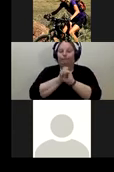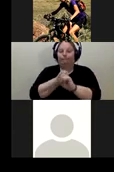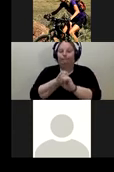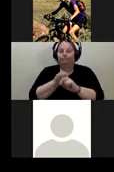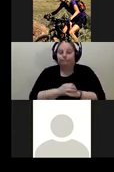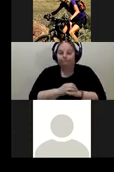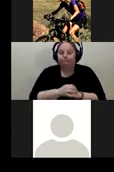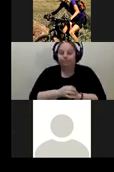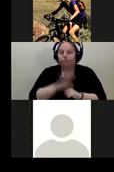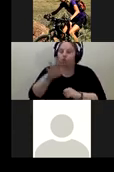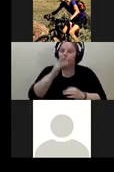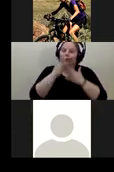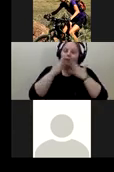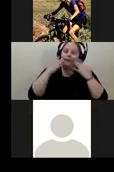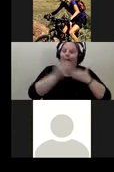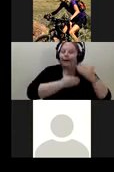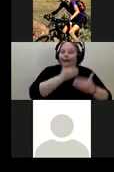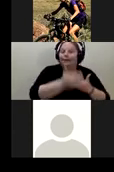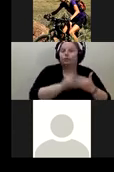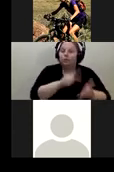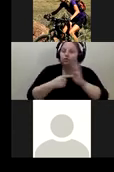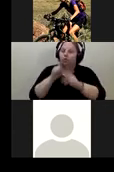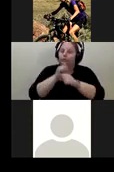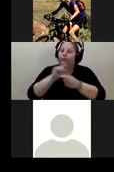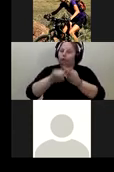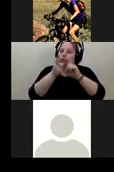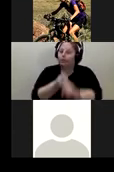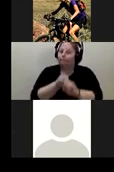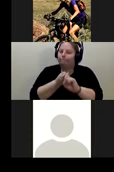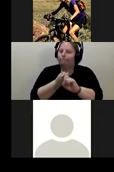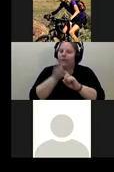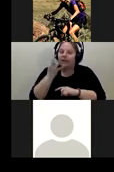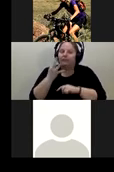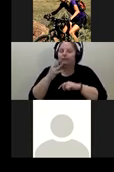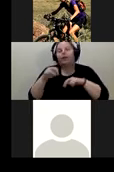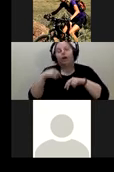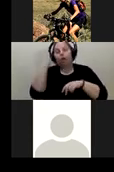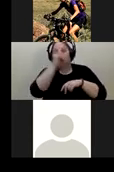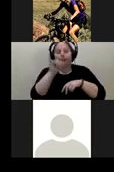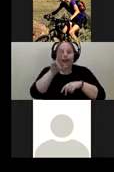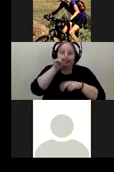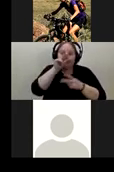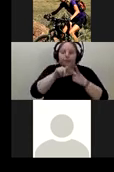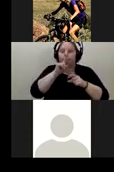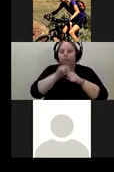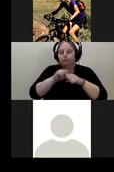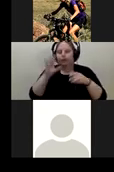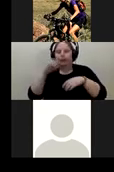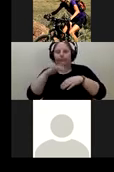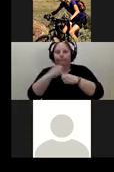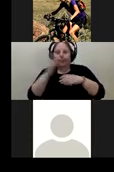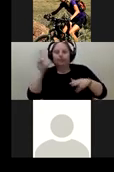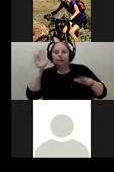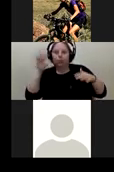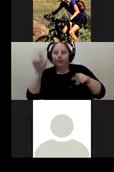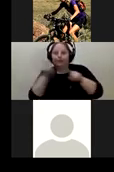Your kindness is reflecting friendship. And if it walks like a duck and talks like a duck, it's a duck unless